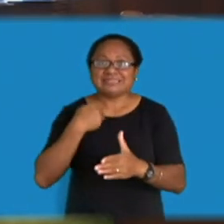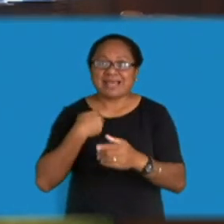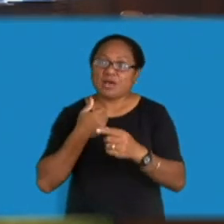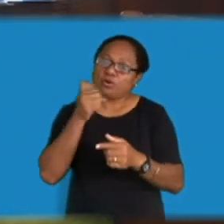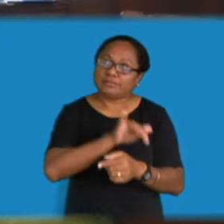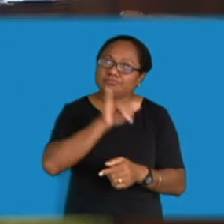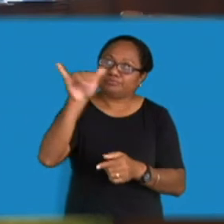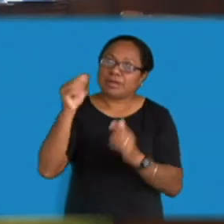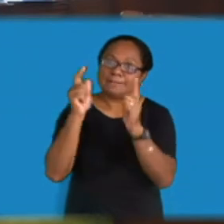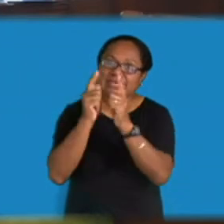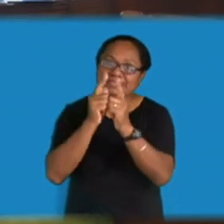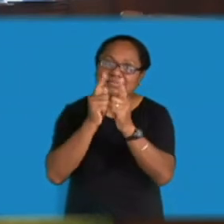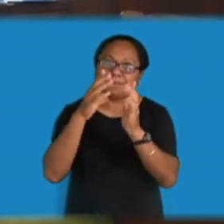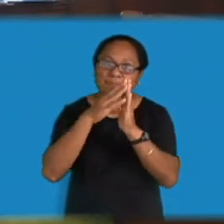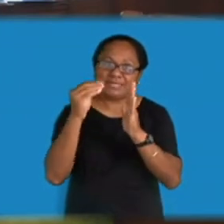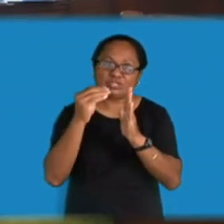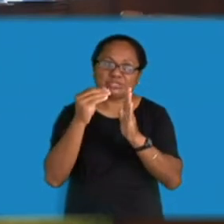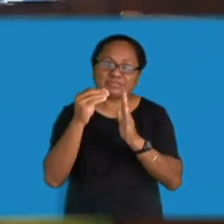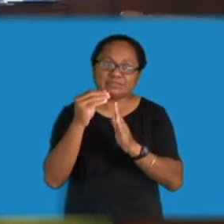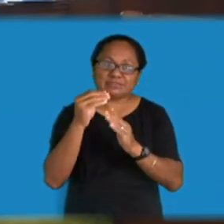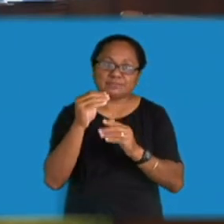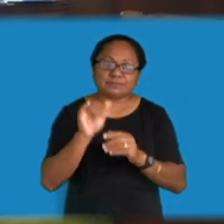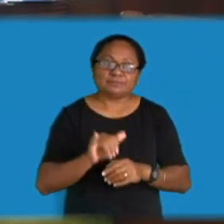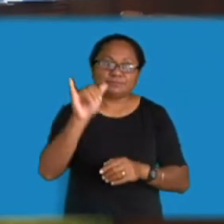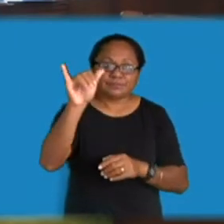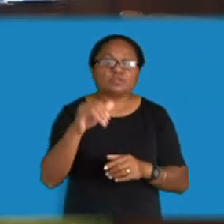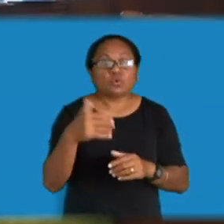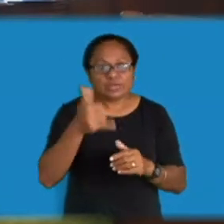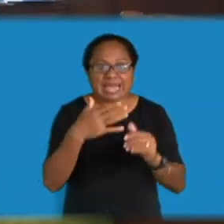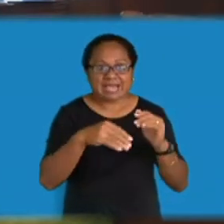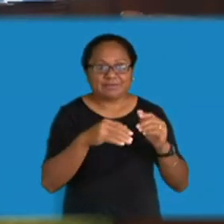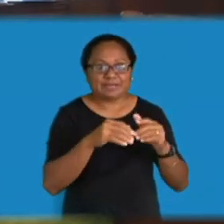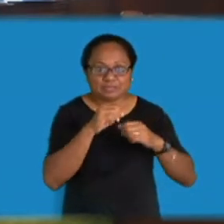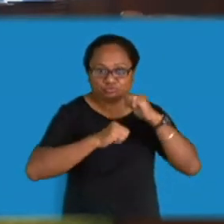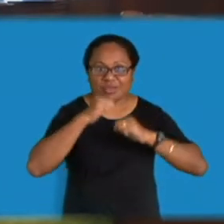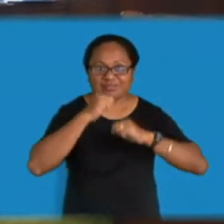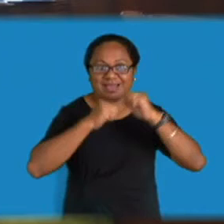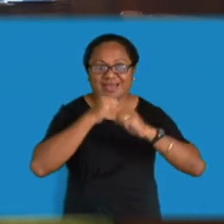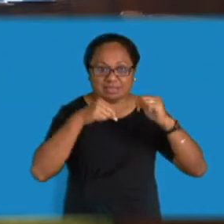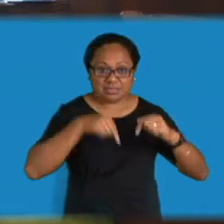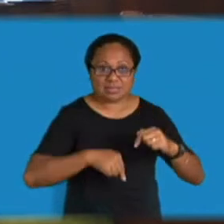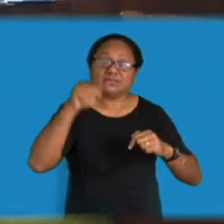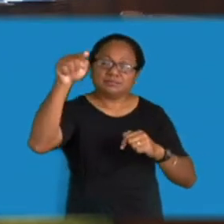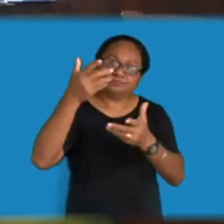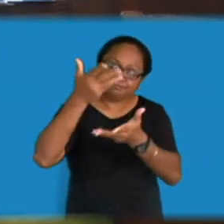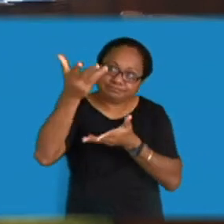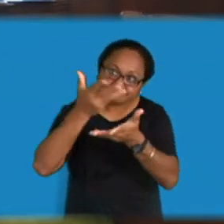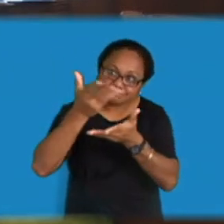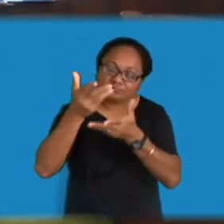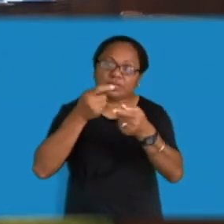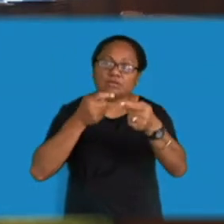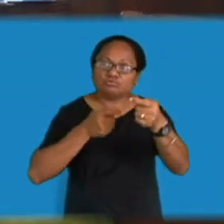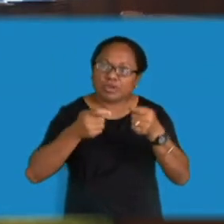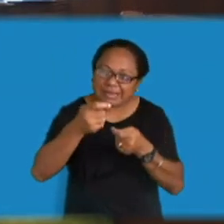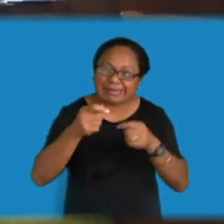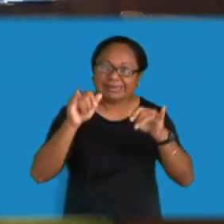last week, and this is part of a formal structure that we have in place where the senior officials discuss trade and economic issues to